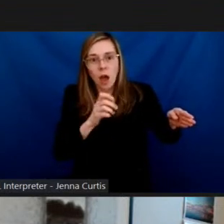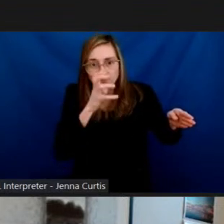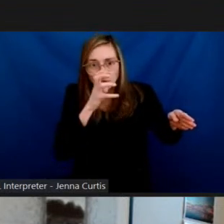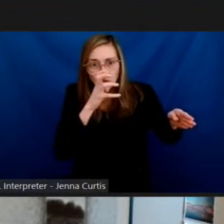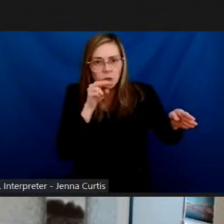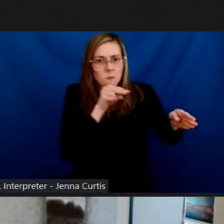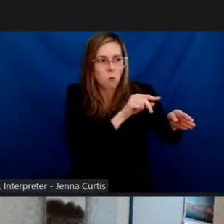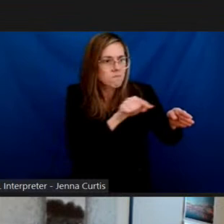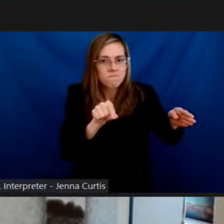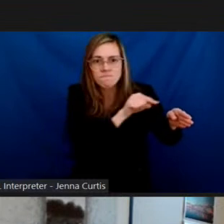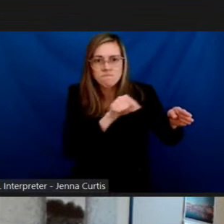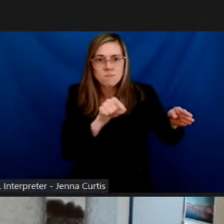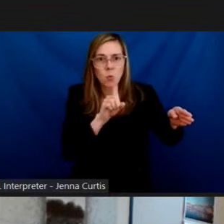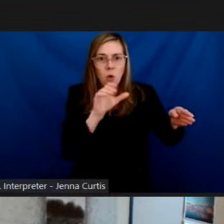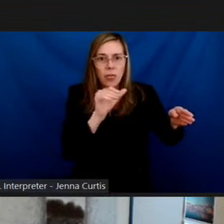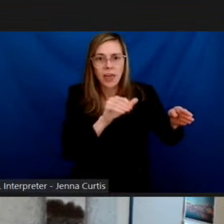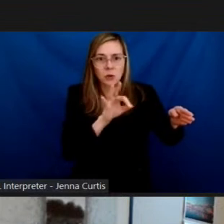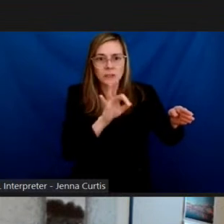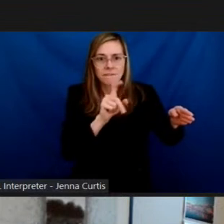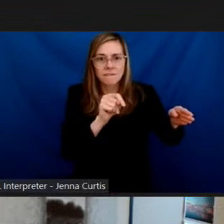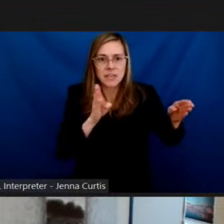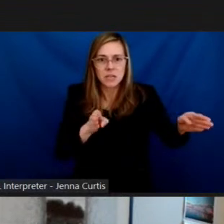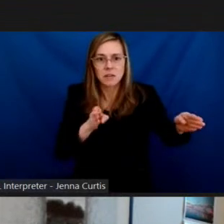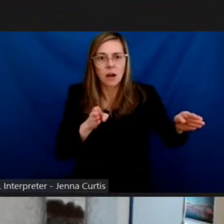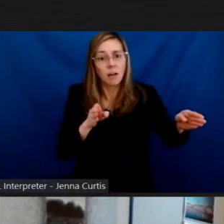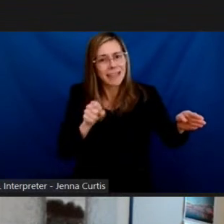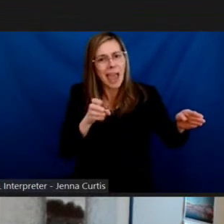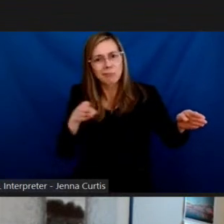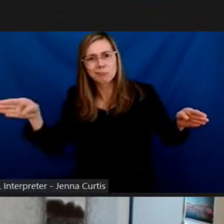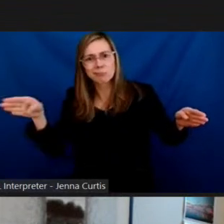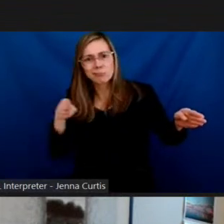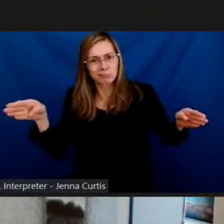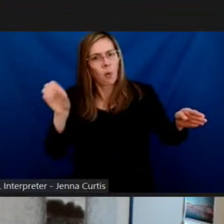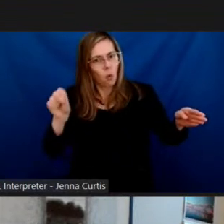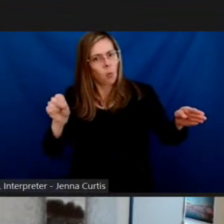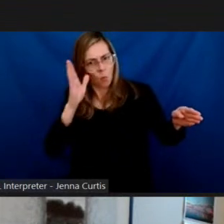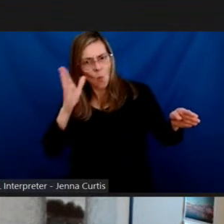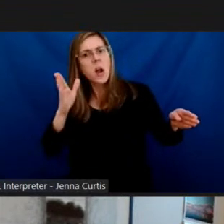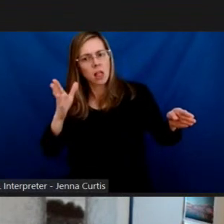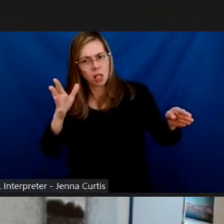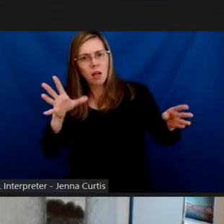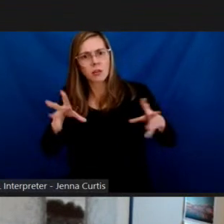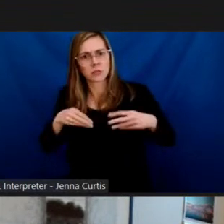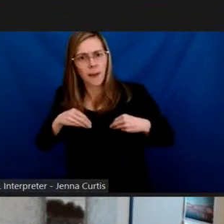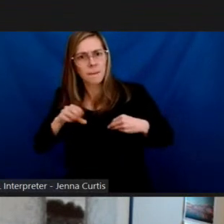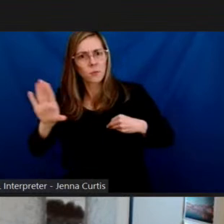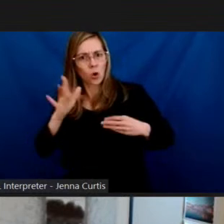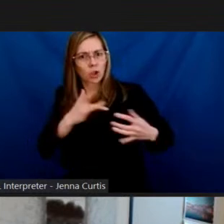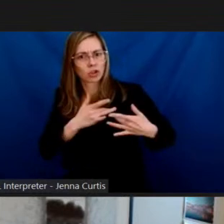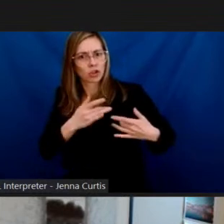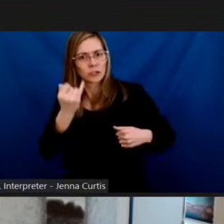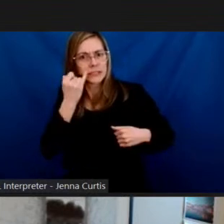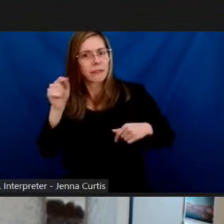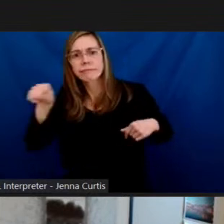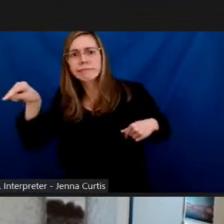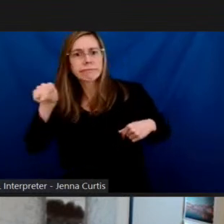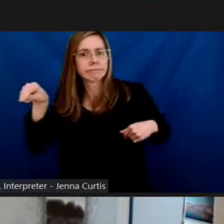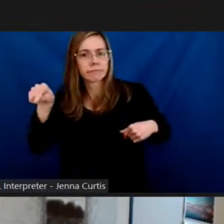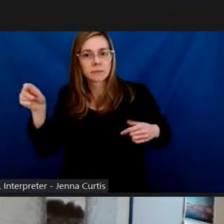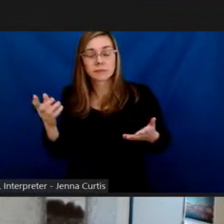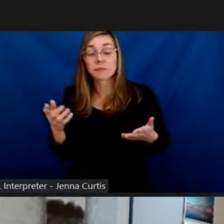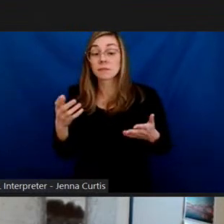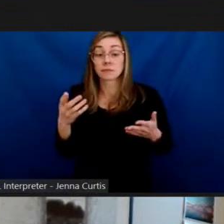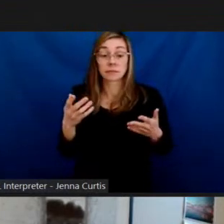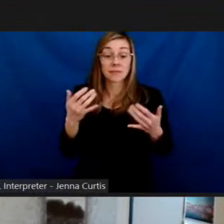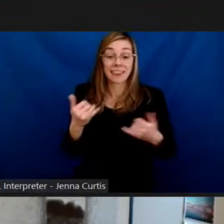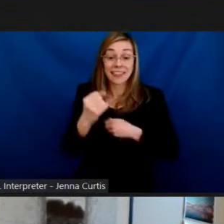But as you know, I take school safety seriously. Earlier this year, I signed an executive